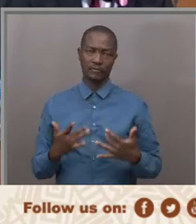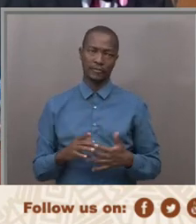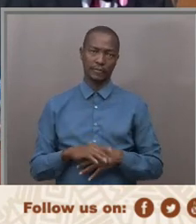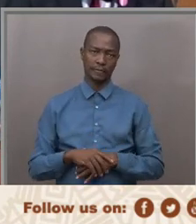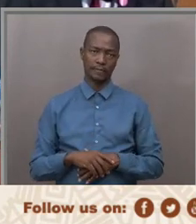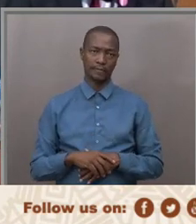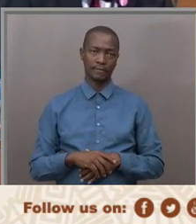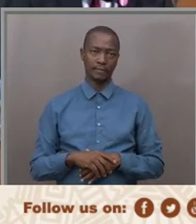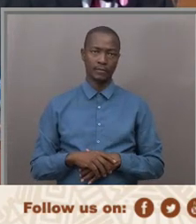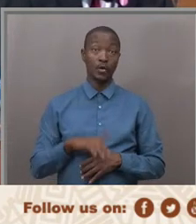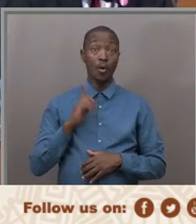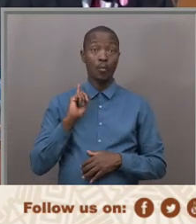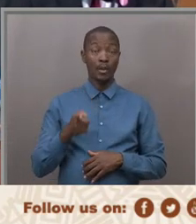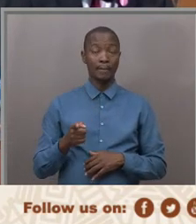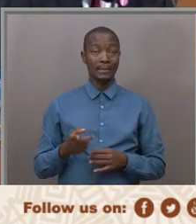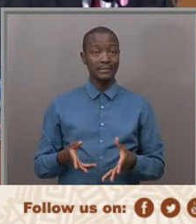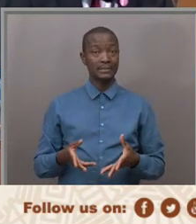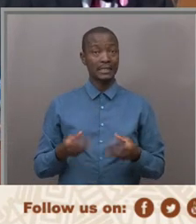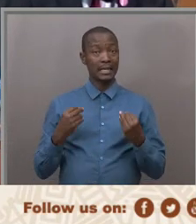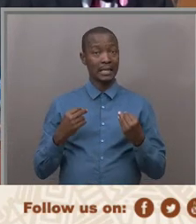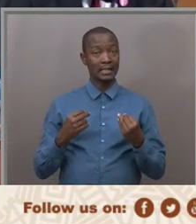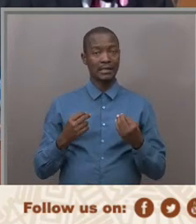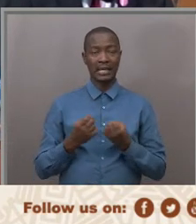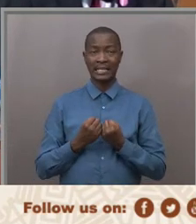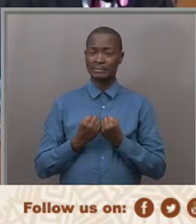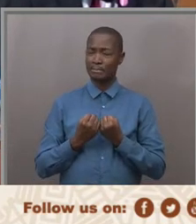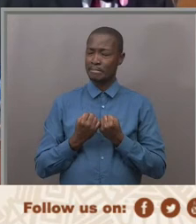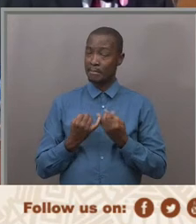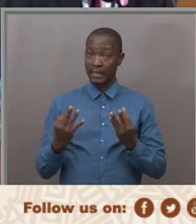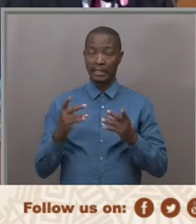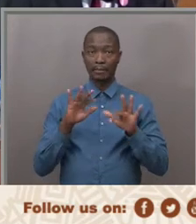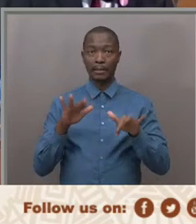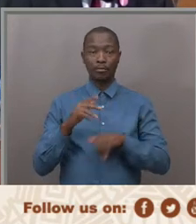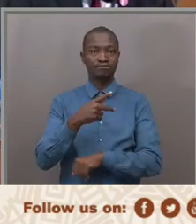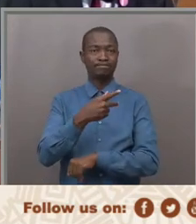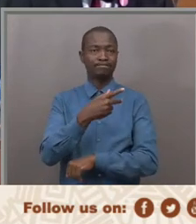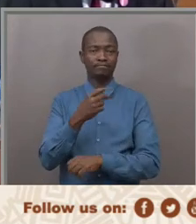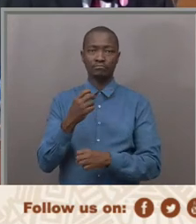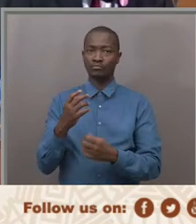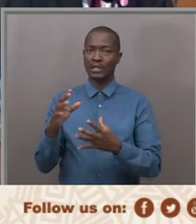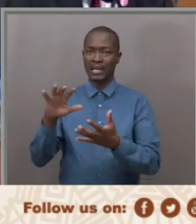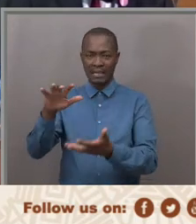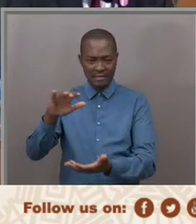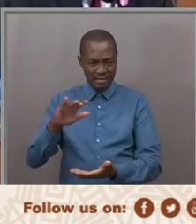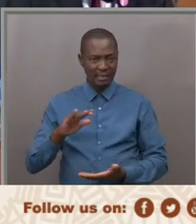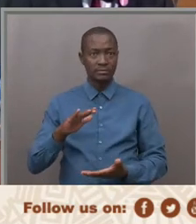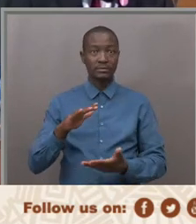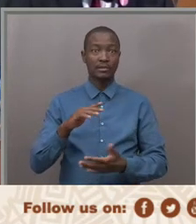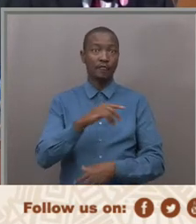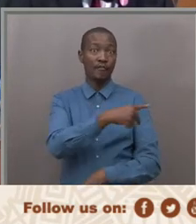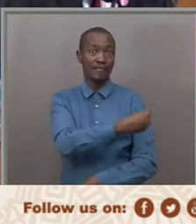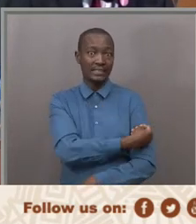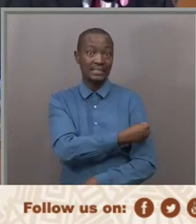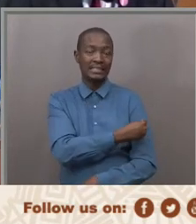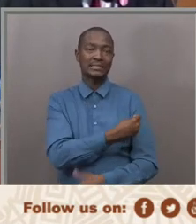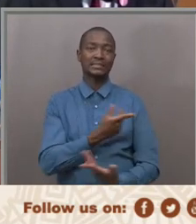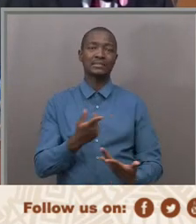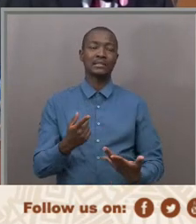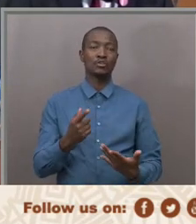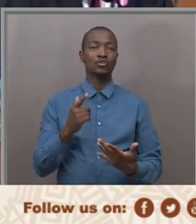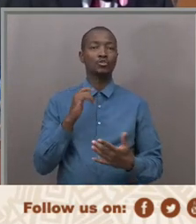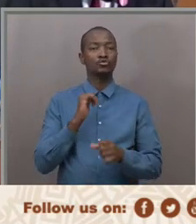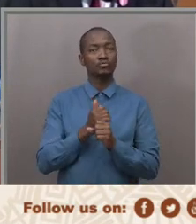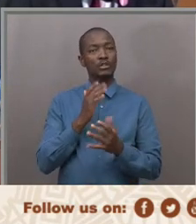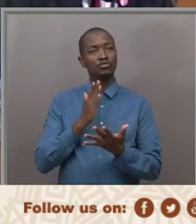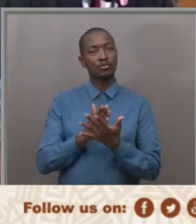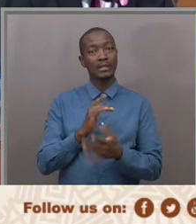as quickly as possible as many vaccine doses as possible to ensure that, particularly